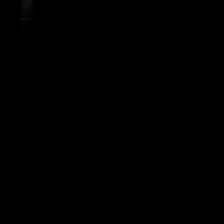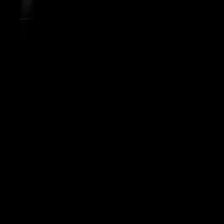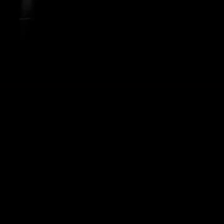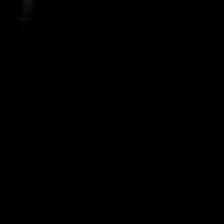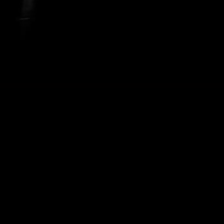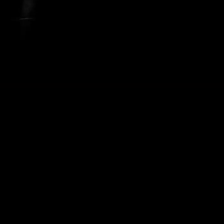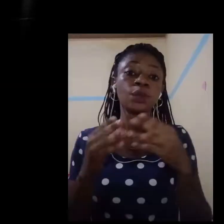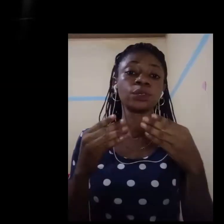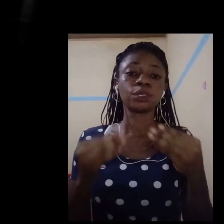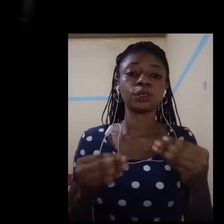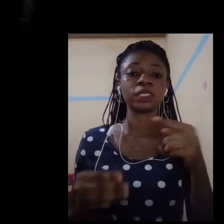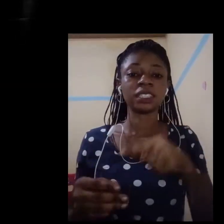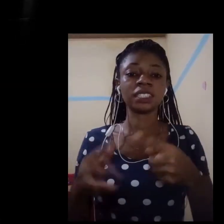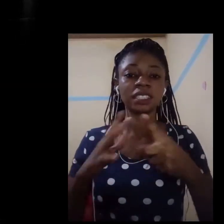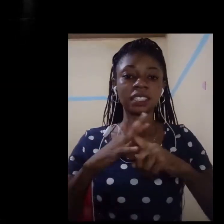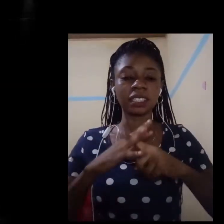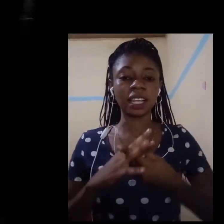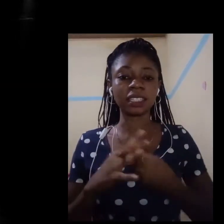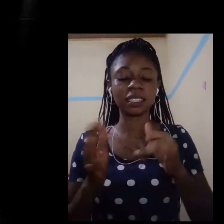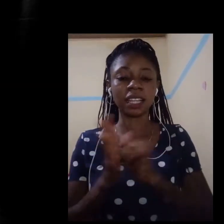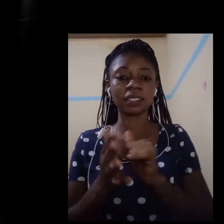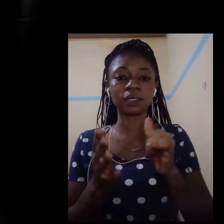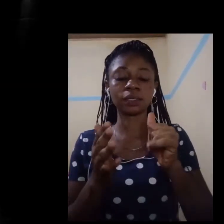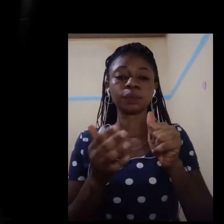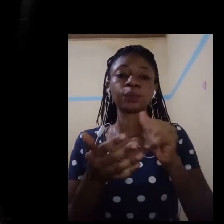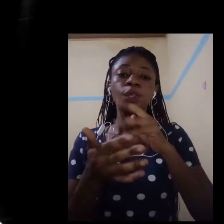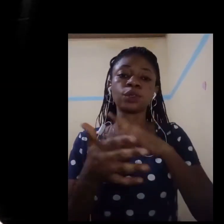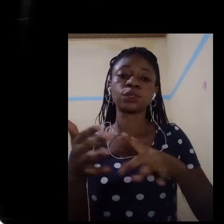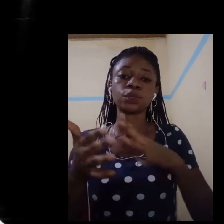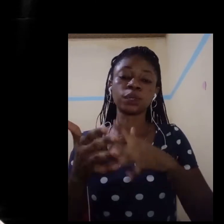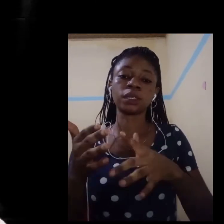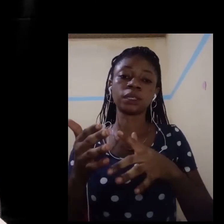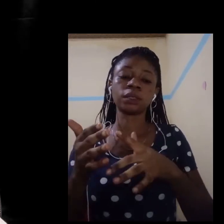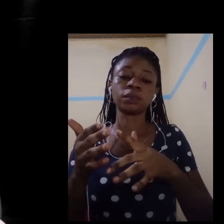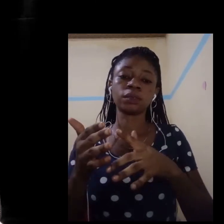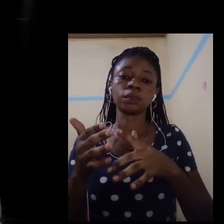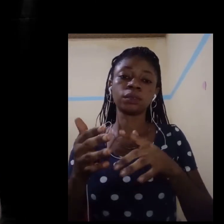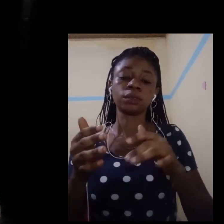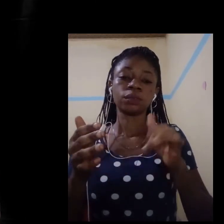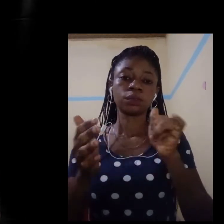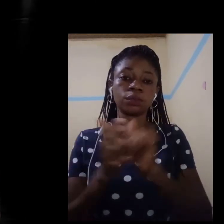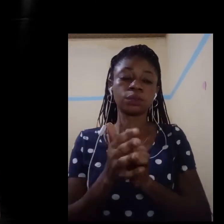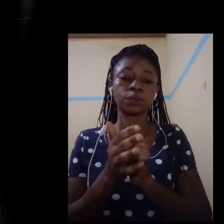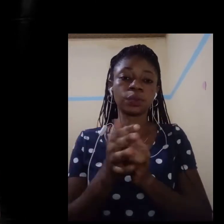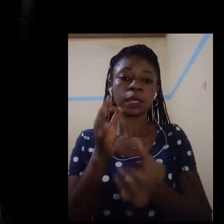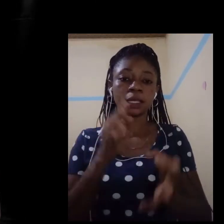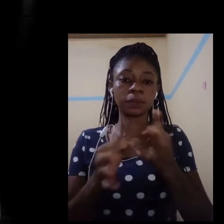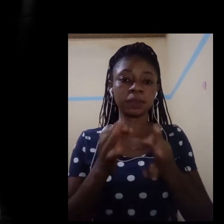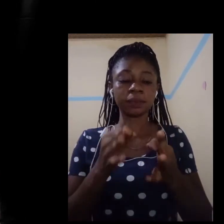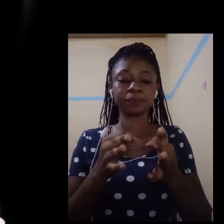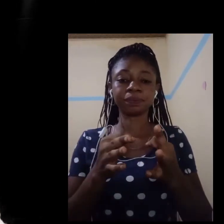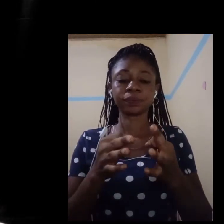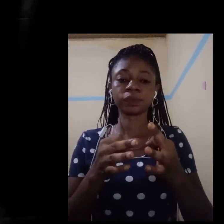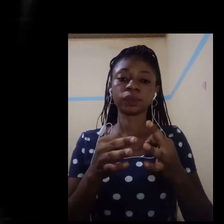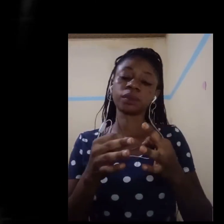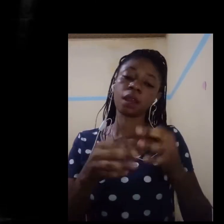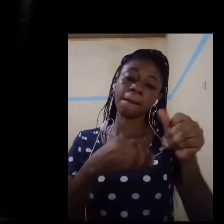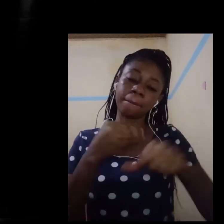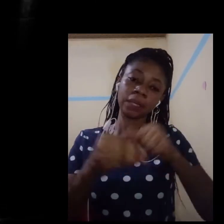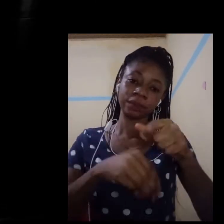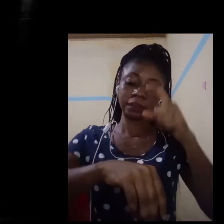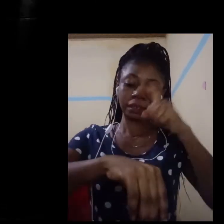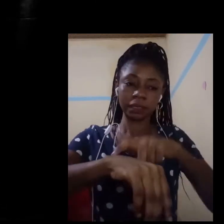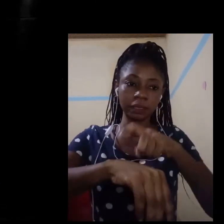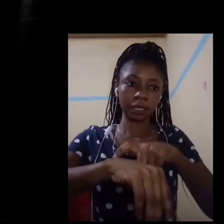So Aisha began her story by talking about the concept of time. And you see, she